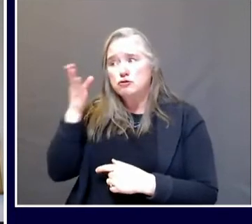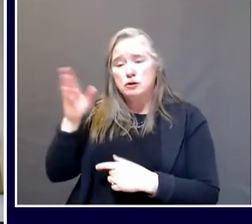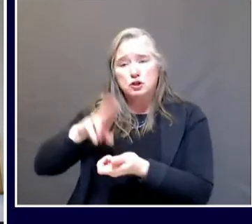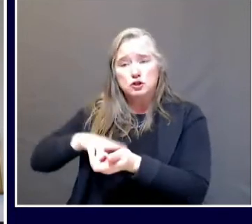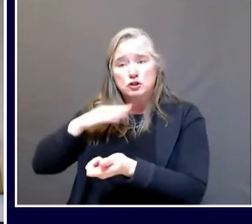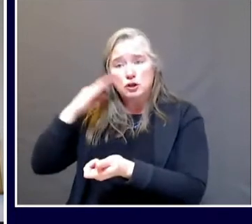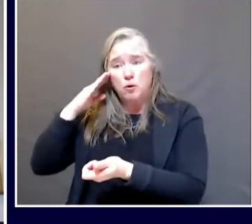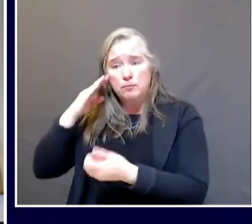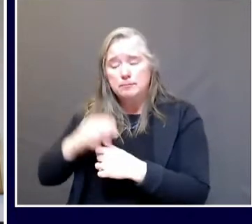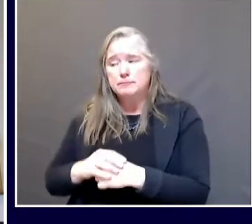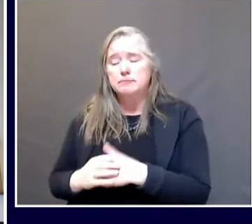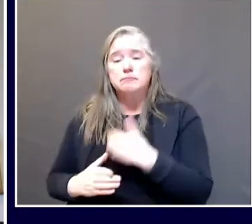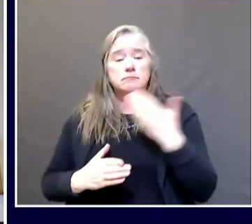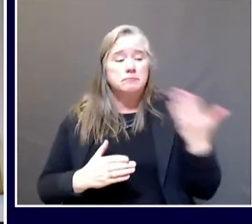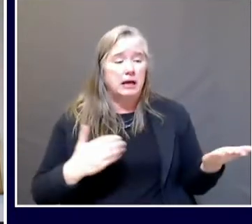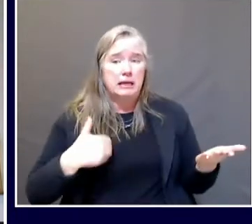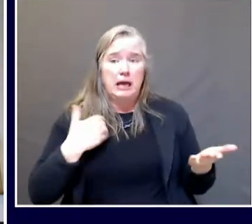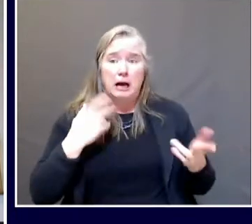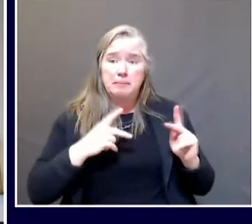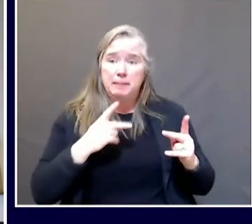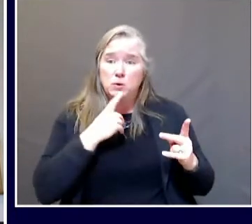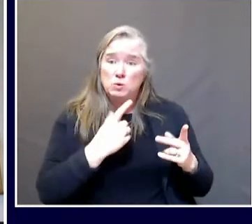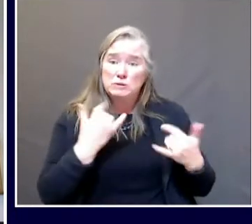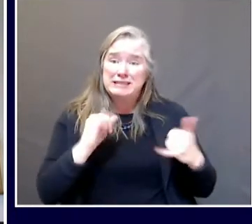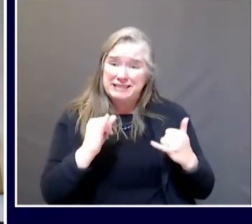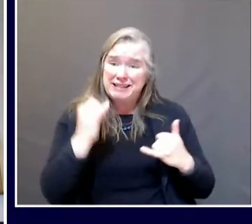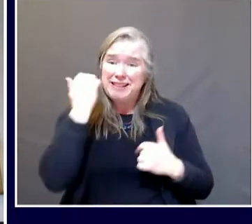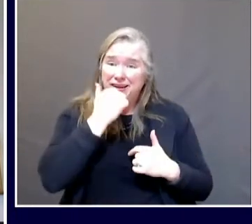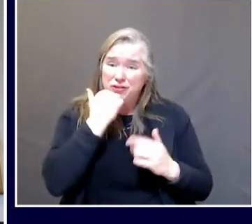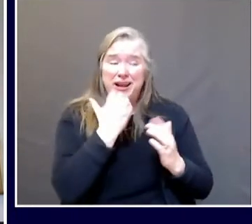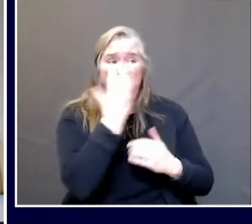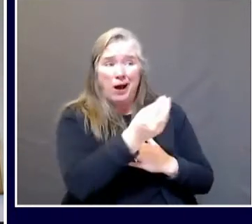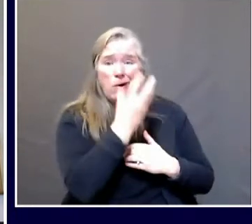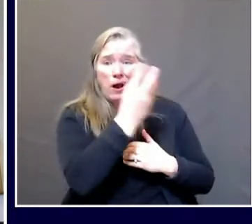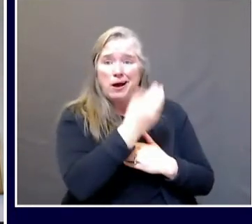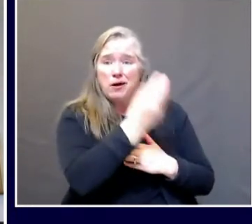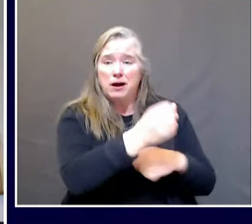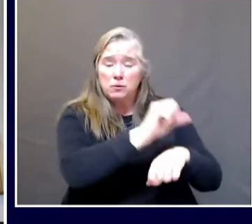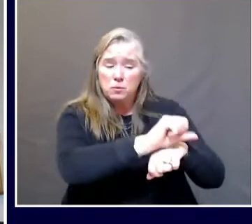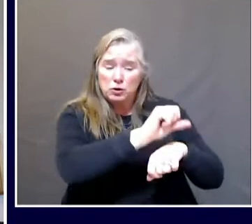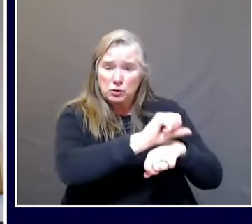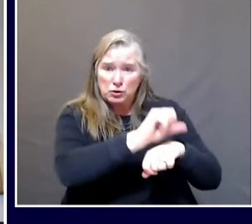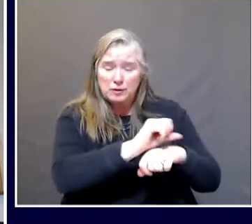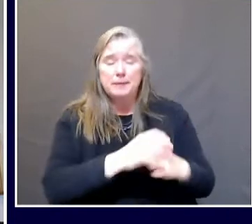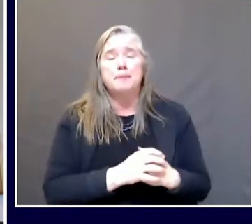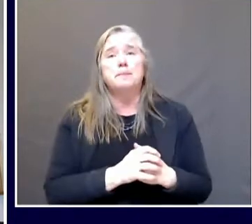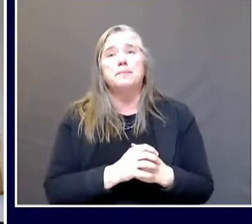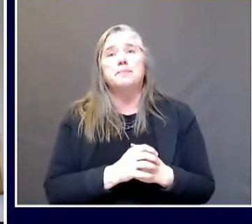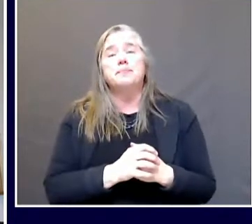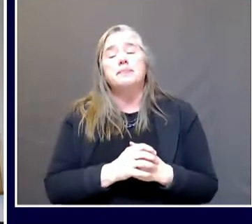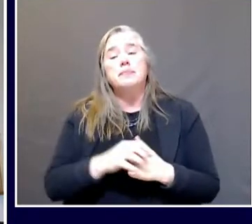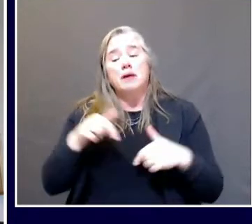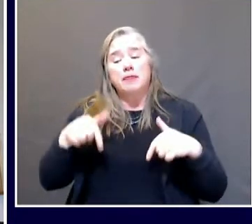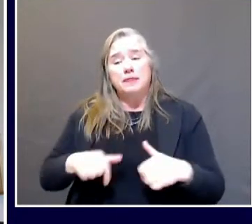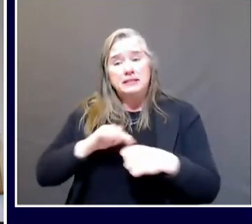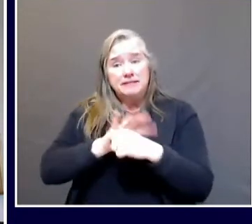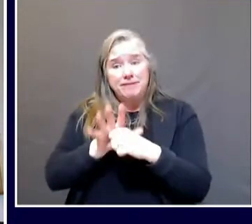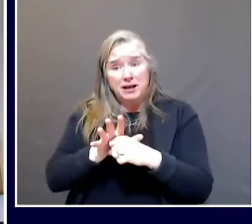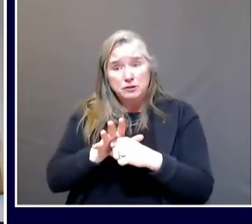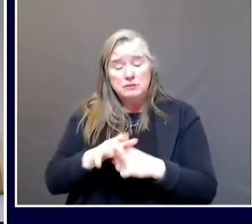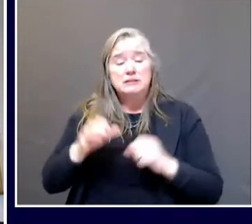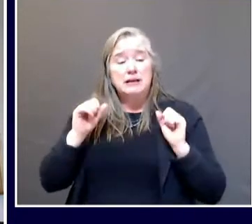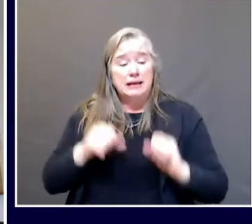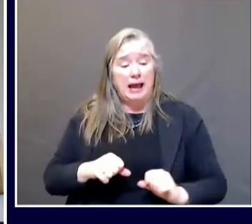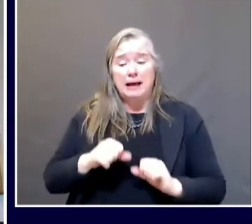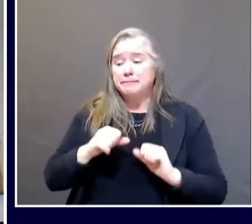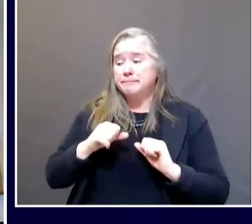and the ways in which we are all interconnected by a virus that can start in one person in one part of Maine, but